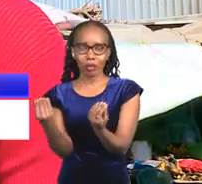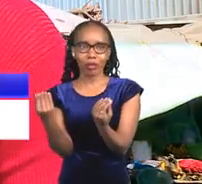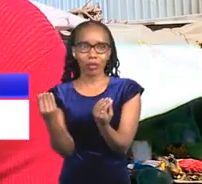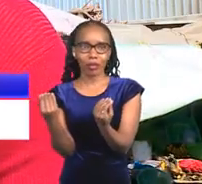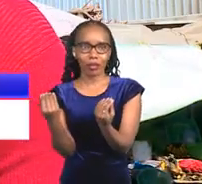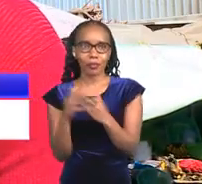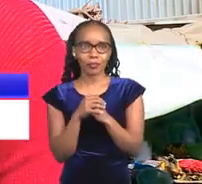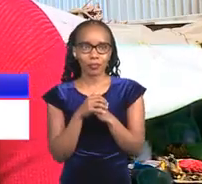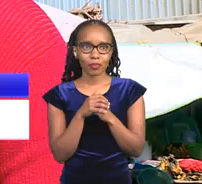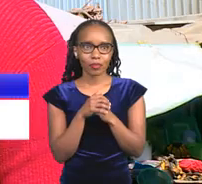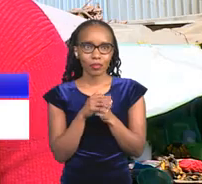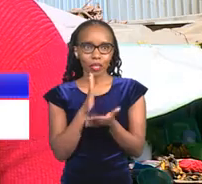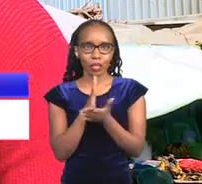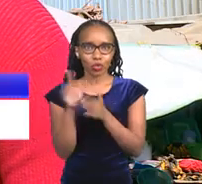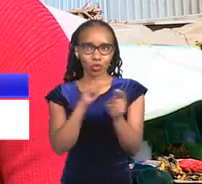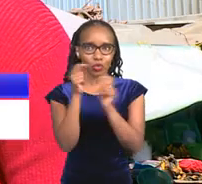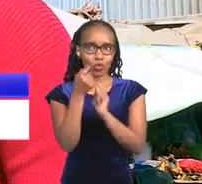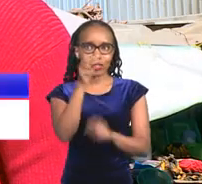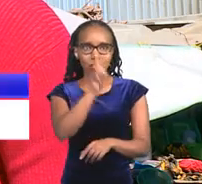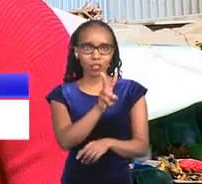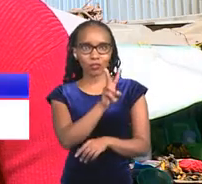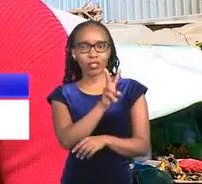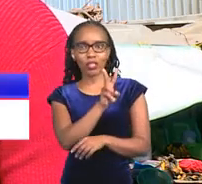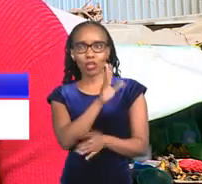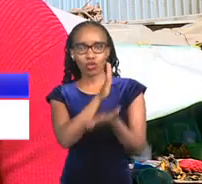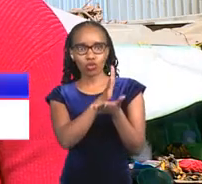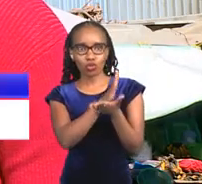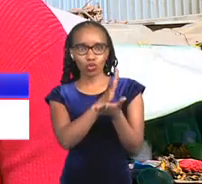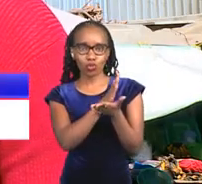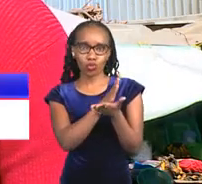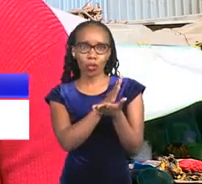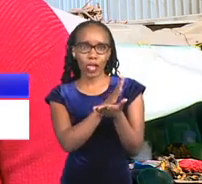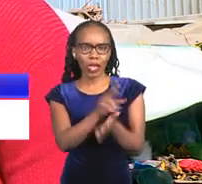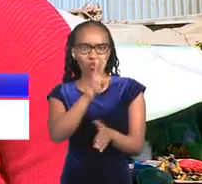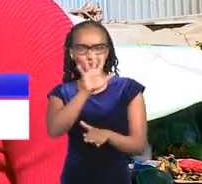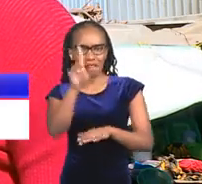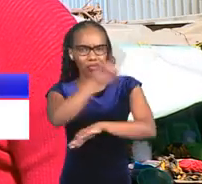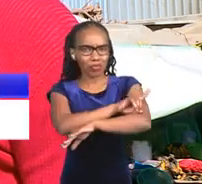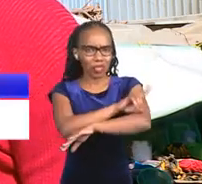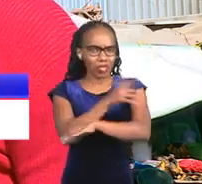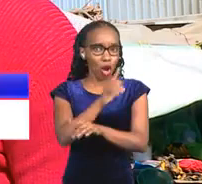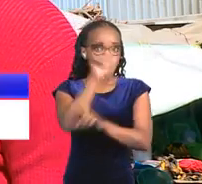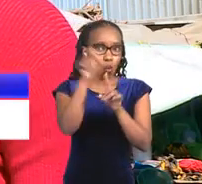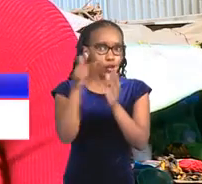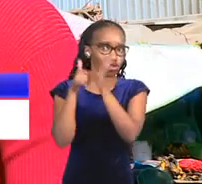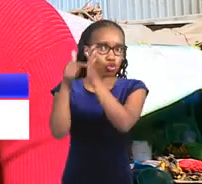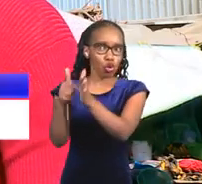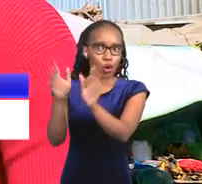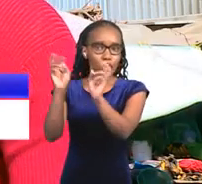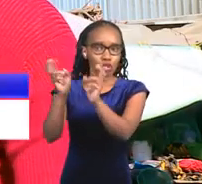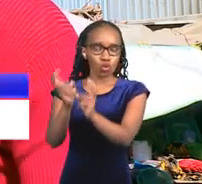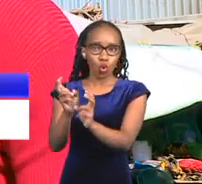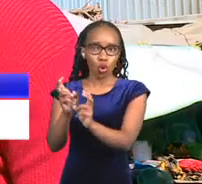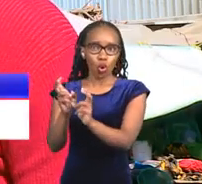another. Yeah, and it's through Switch TV that has done that, because the first, it's barely like 25 days since the issue was aired about the pathetic road